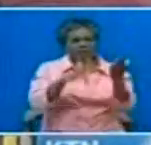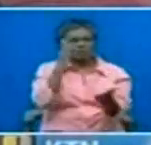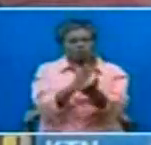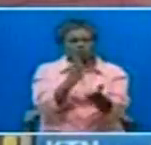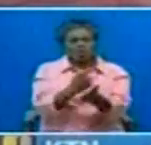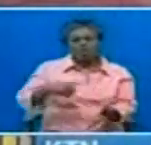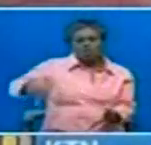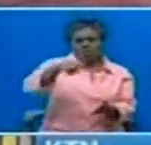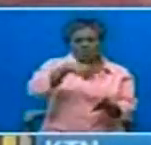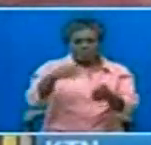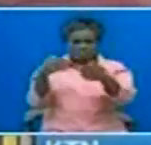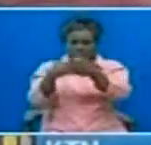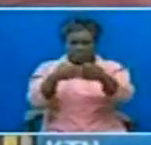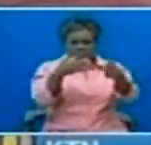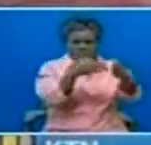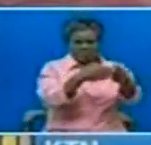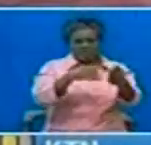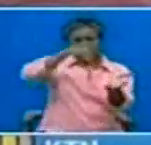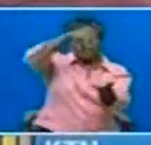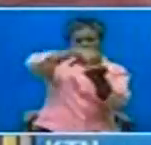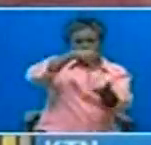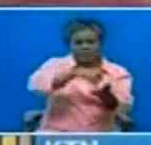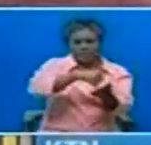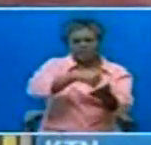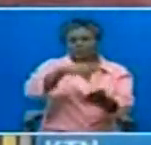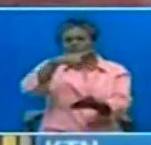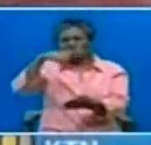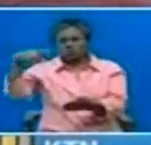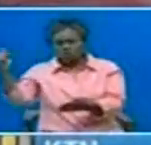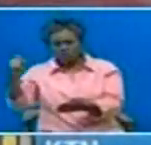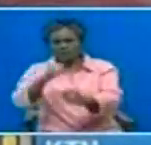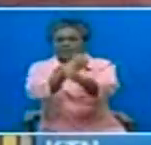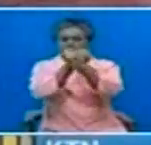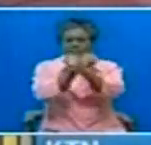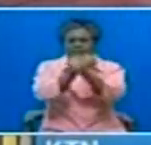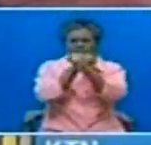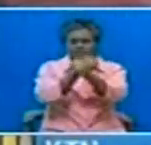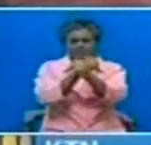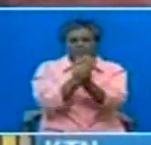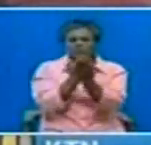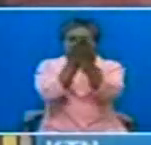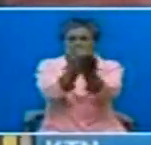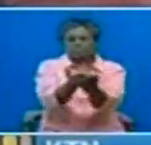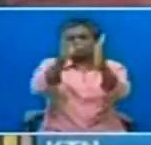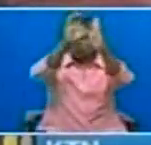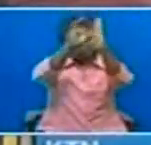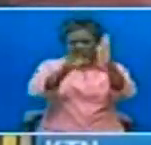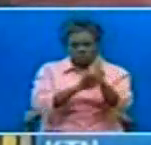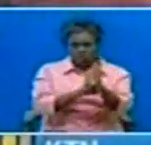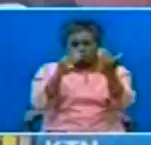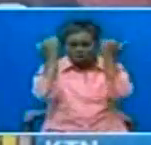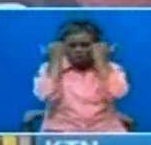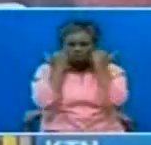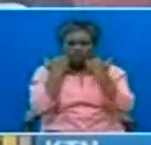be resisted, including going to defend the provisions in the Constitution in courts of